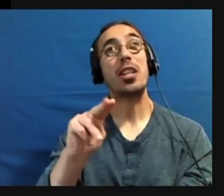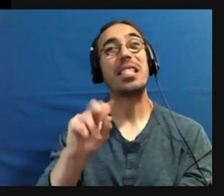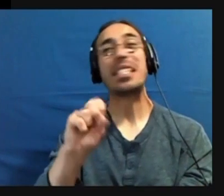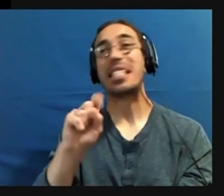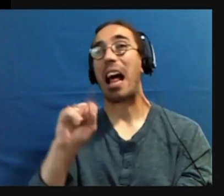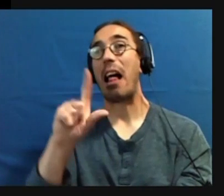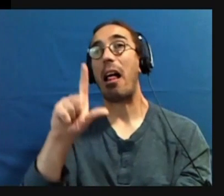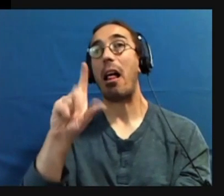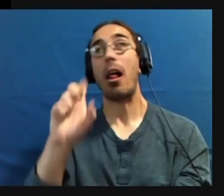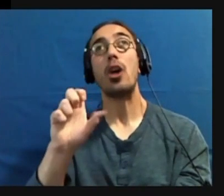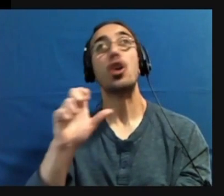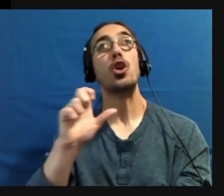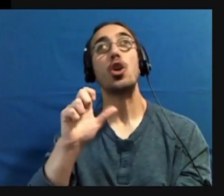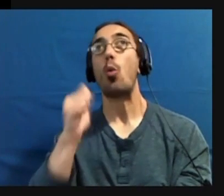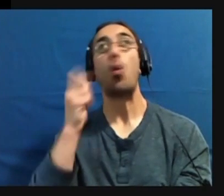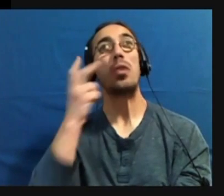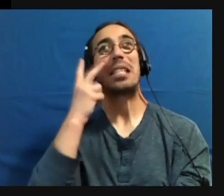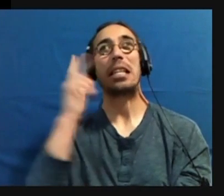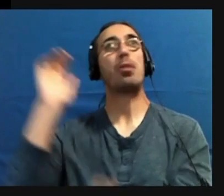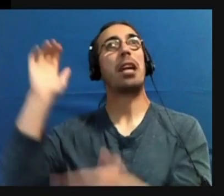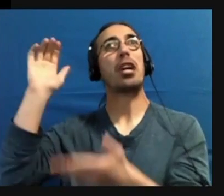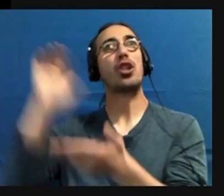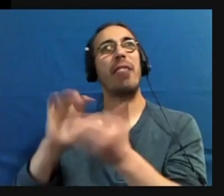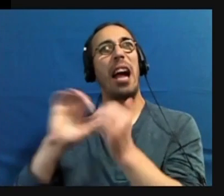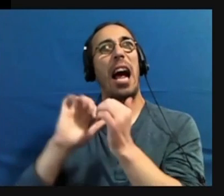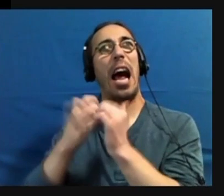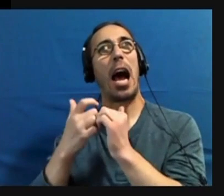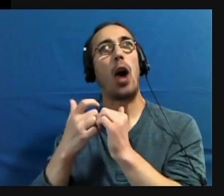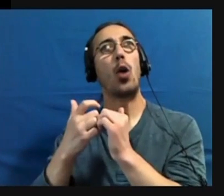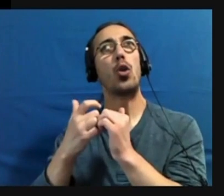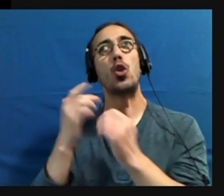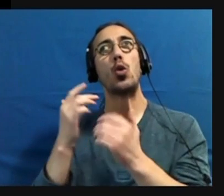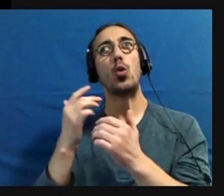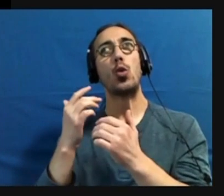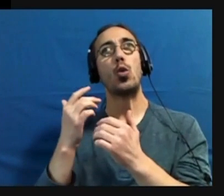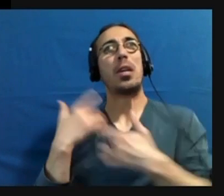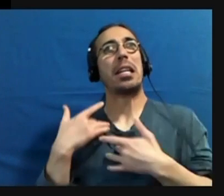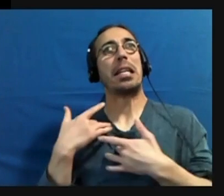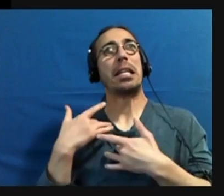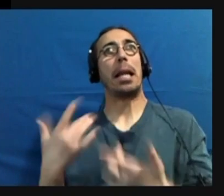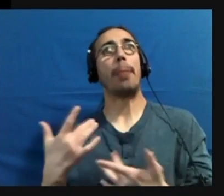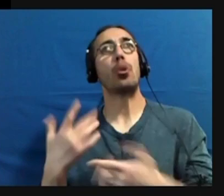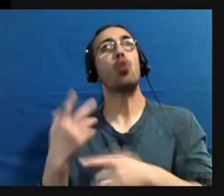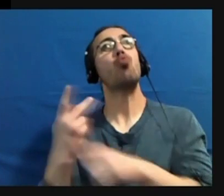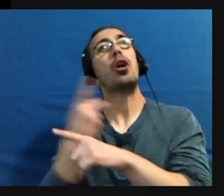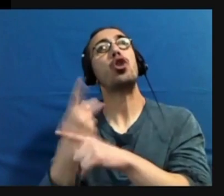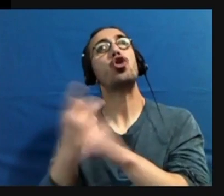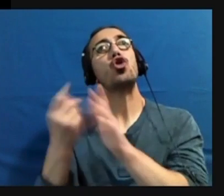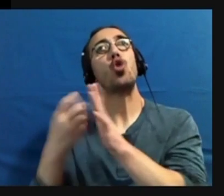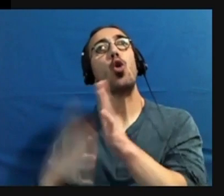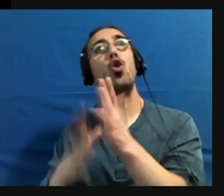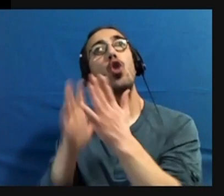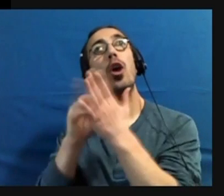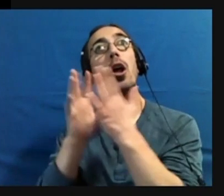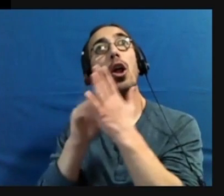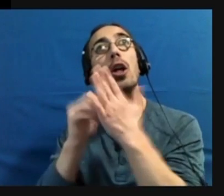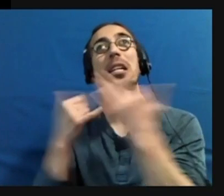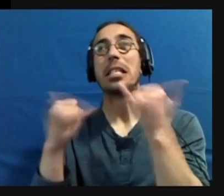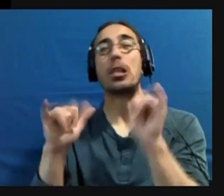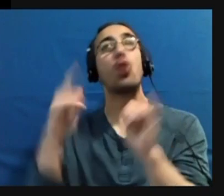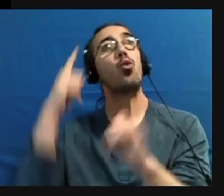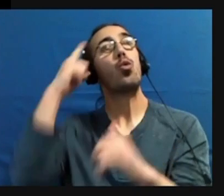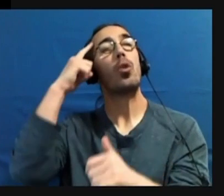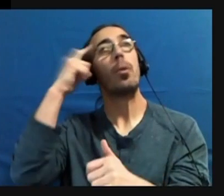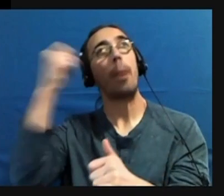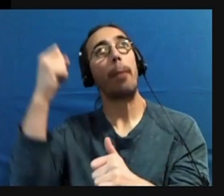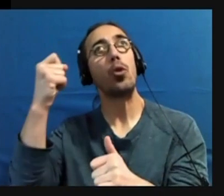see a reduction in the way that your neurotypical students learn. They still retain the same amount of information either